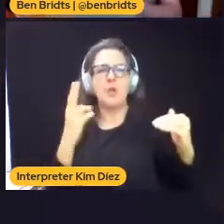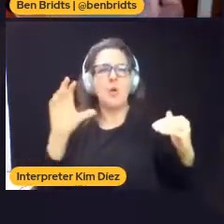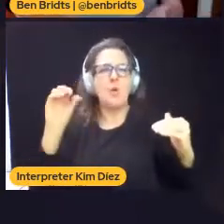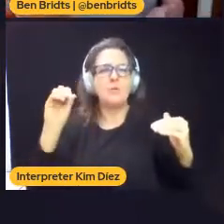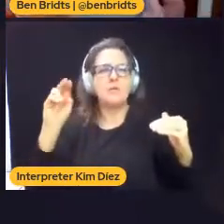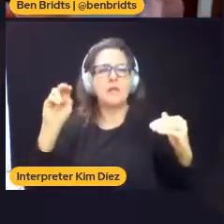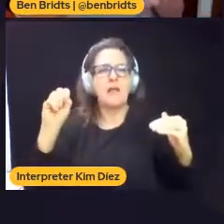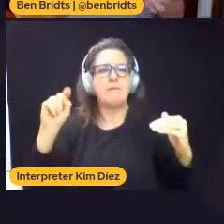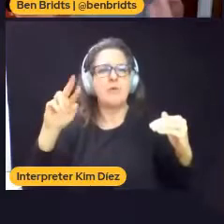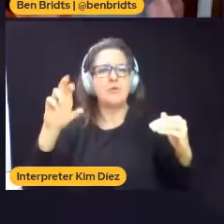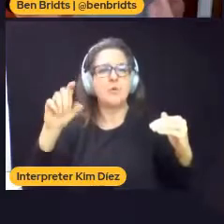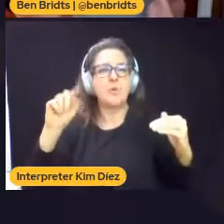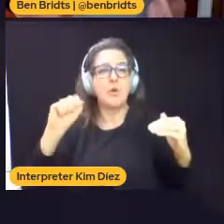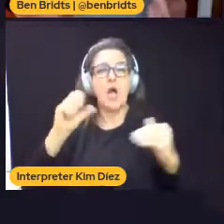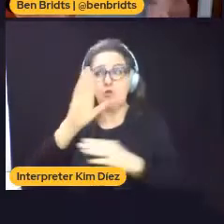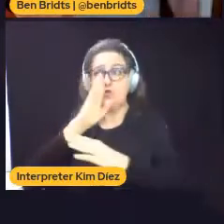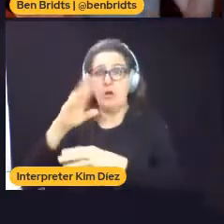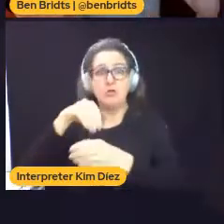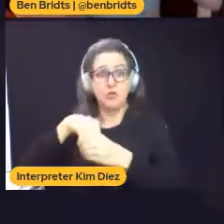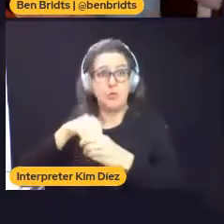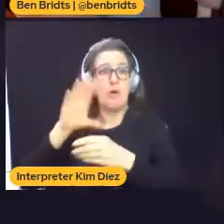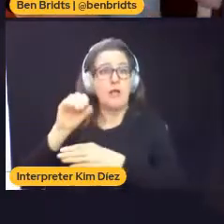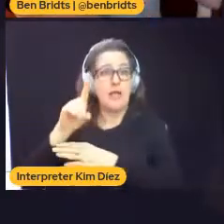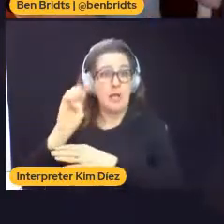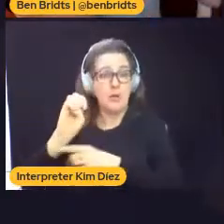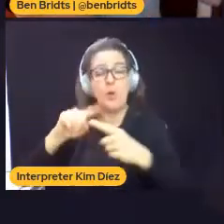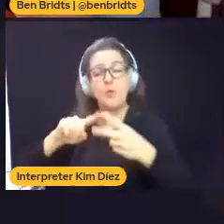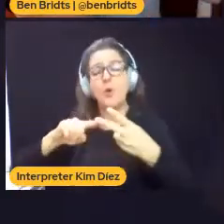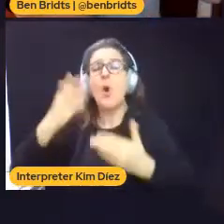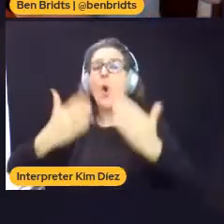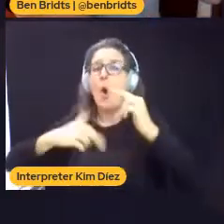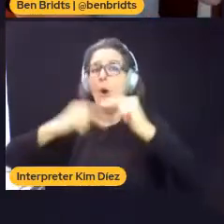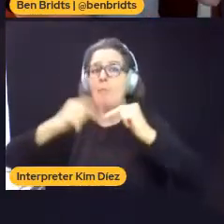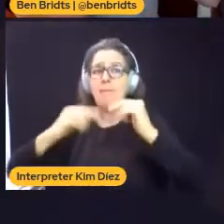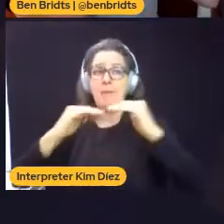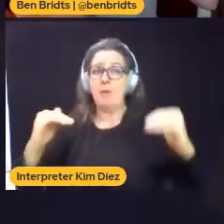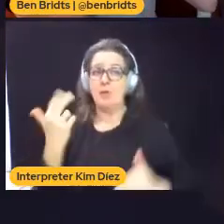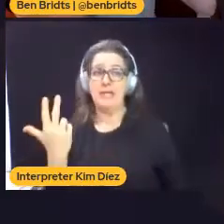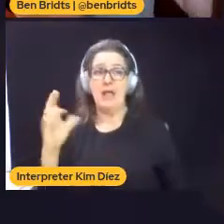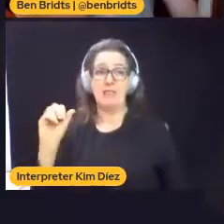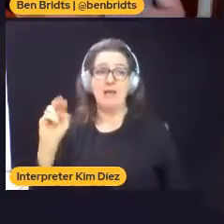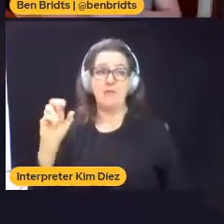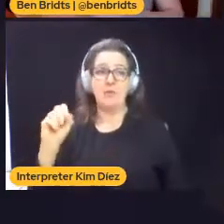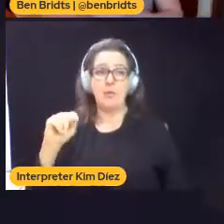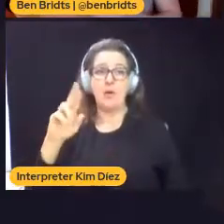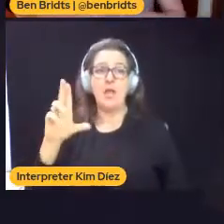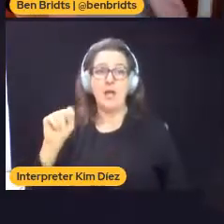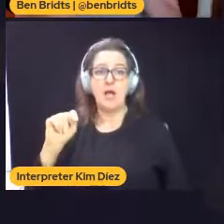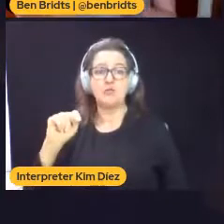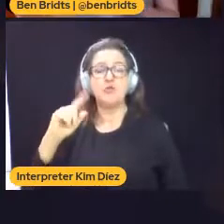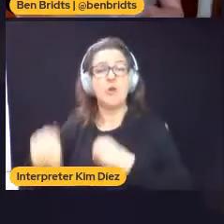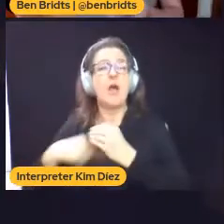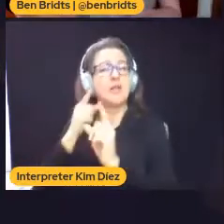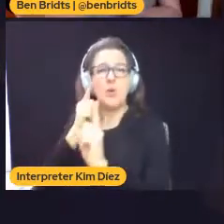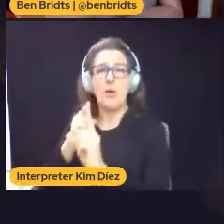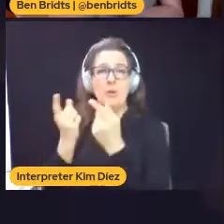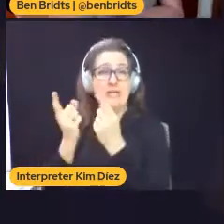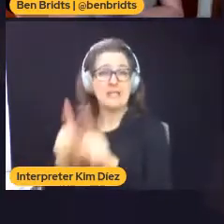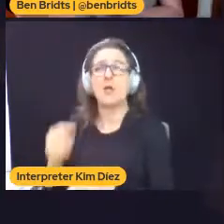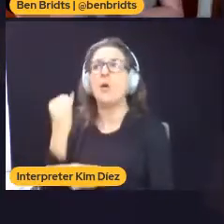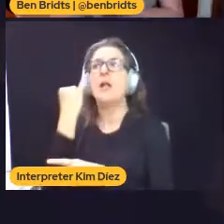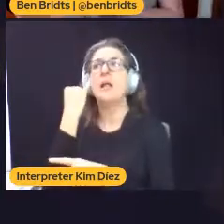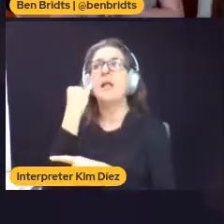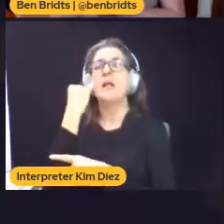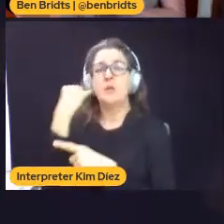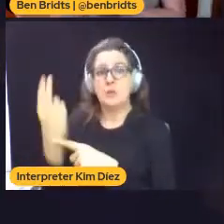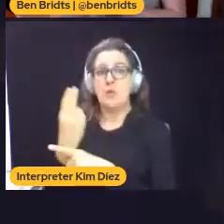Or maybe build a level 3 construct around a single instance, so that they can use that we don't